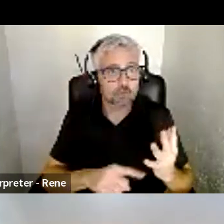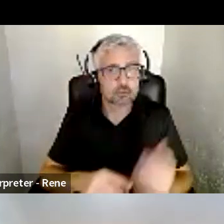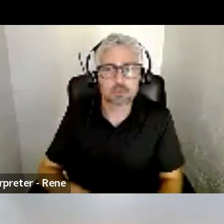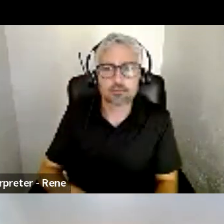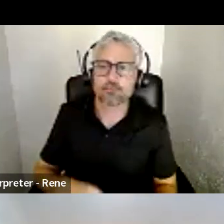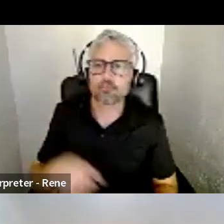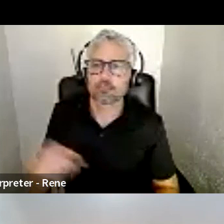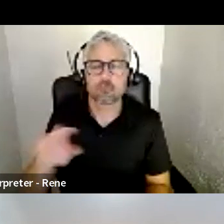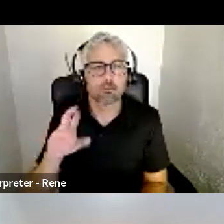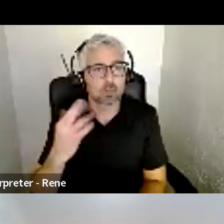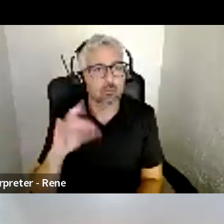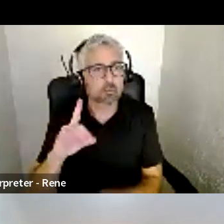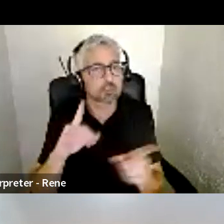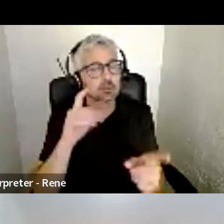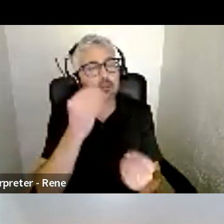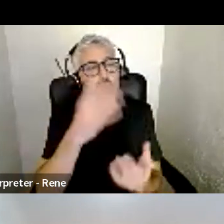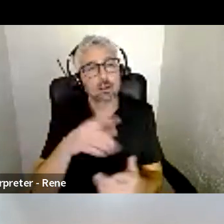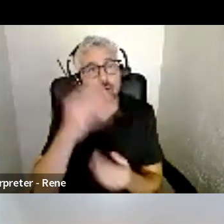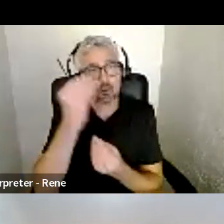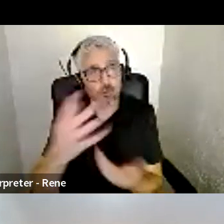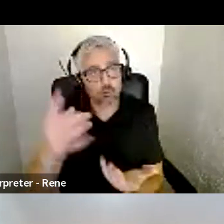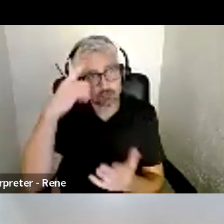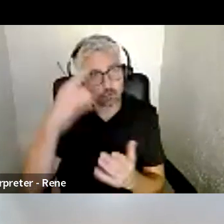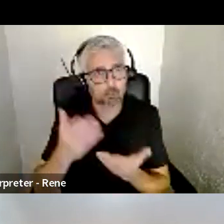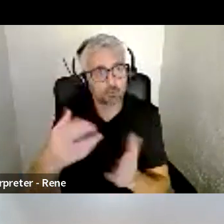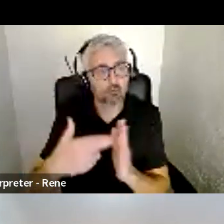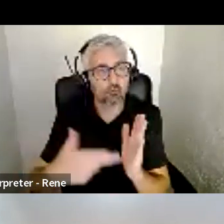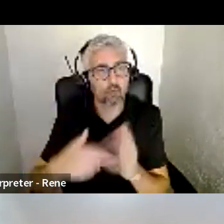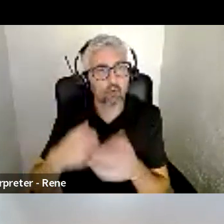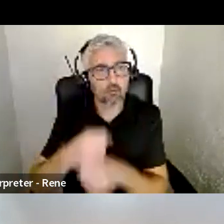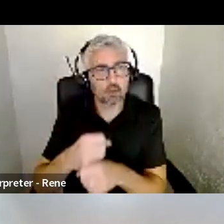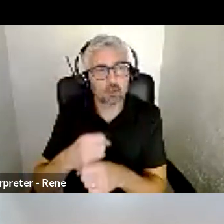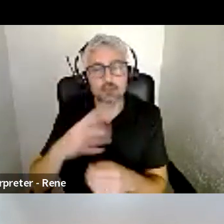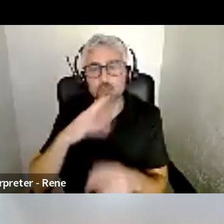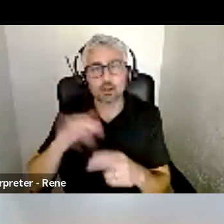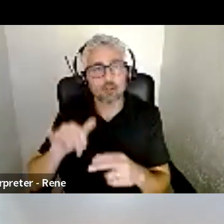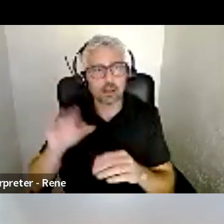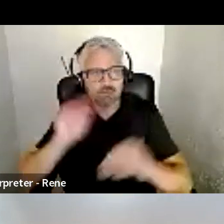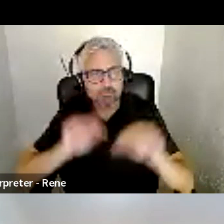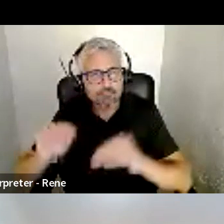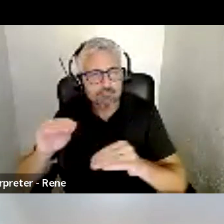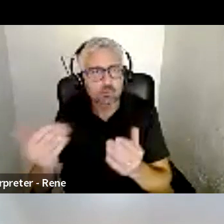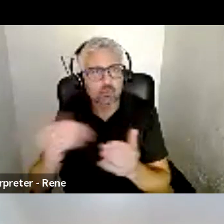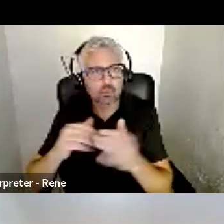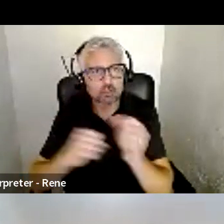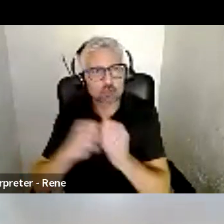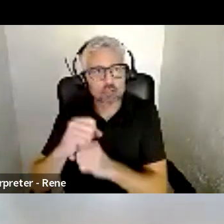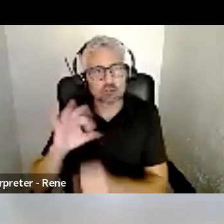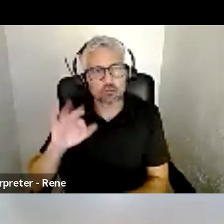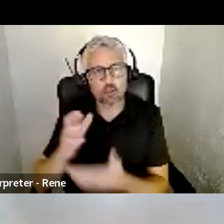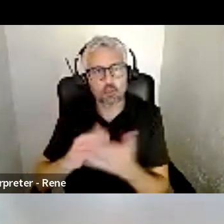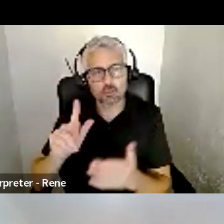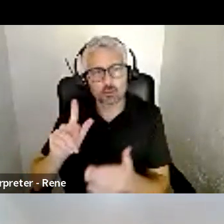I would offer that the notice of proposed rulemaking discussing this revamp and restructure of FAR Part 23 does have provisions